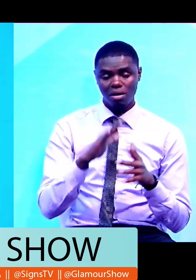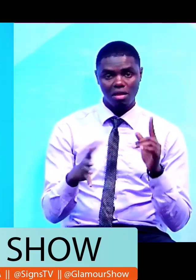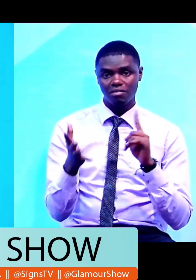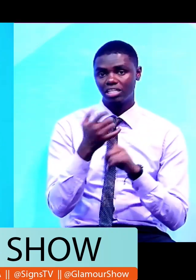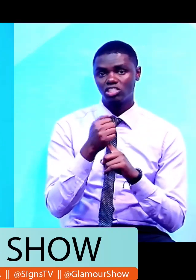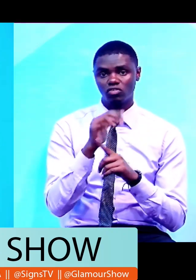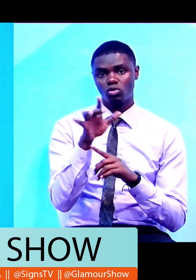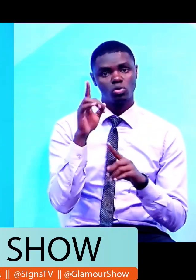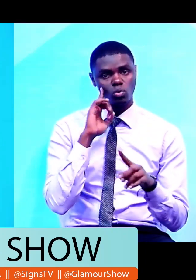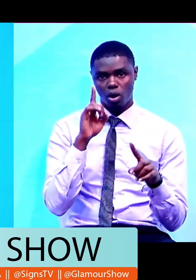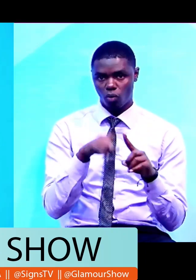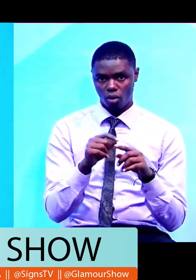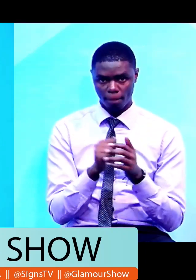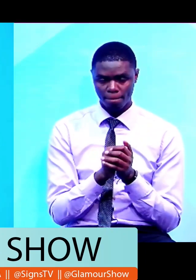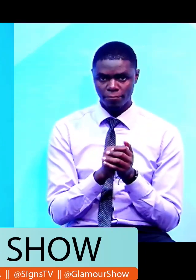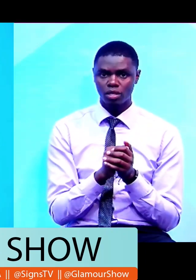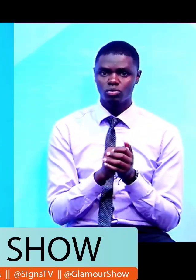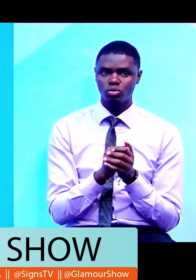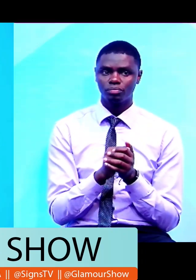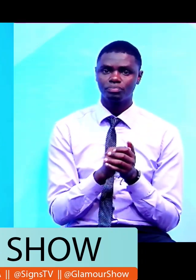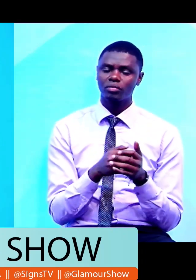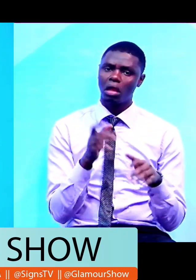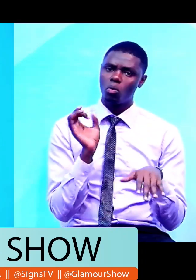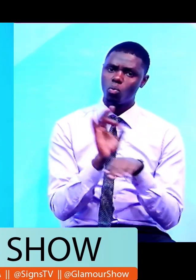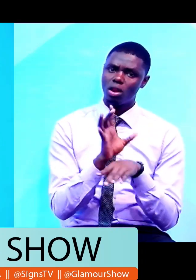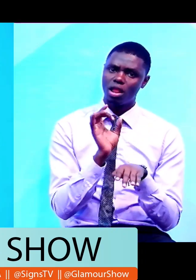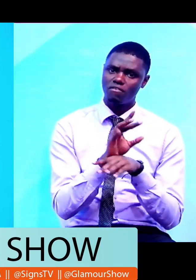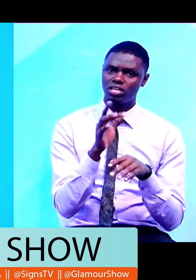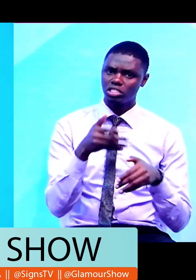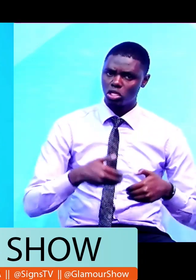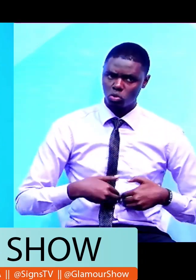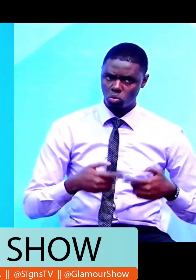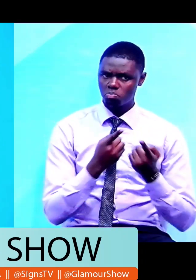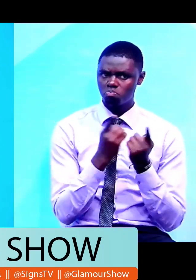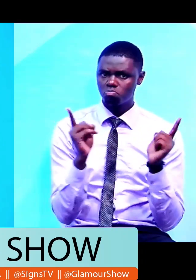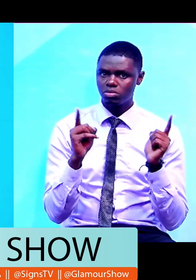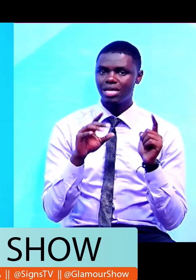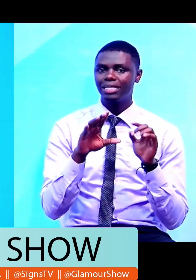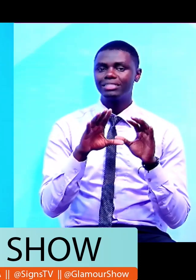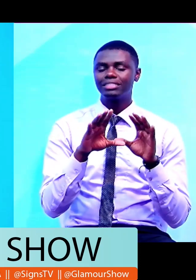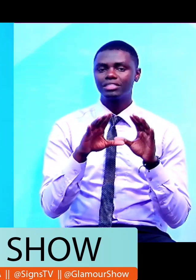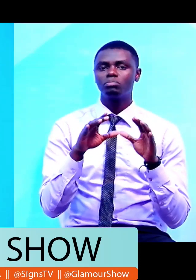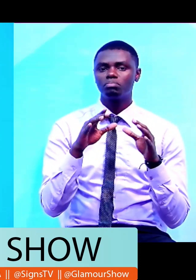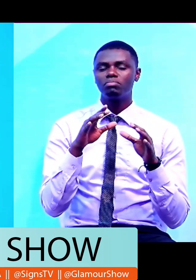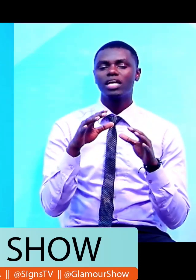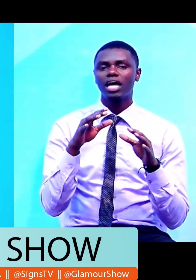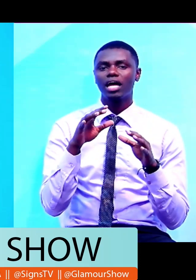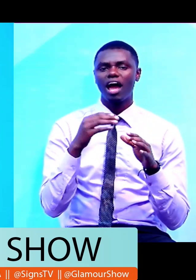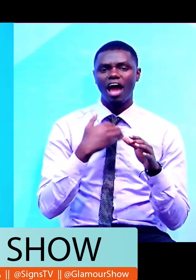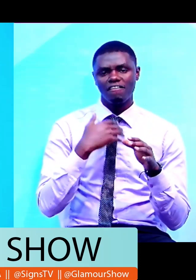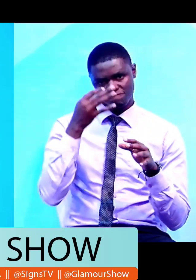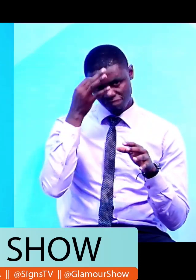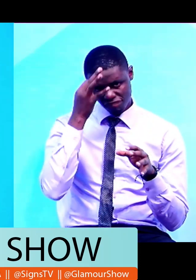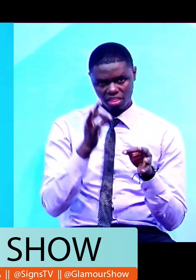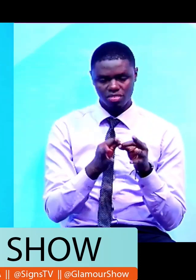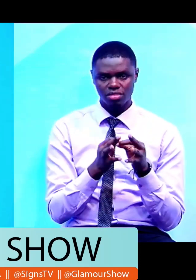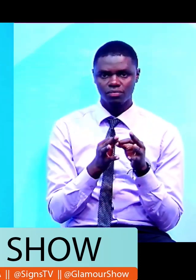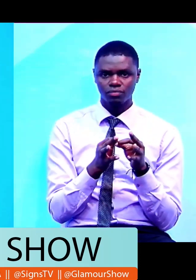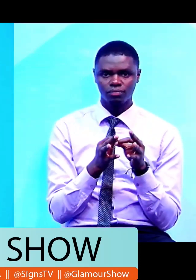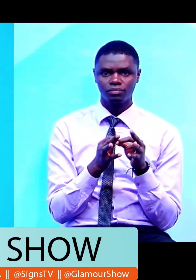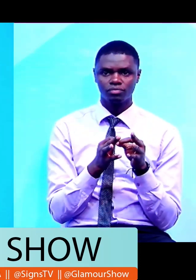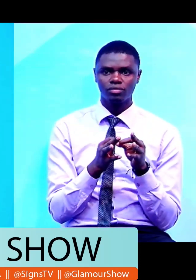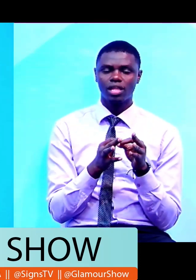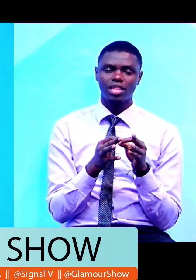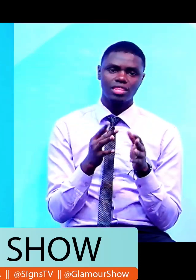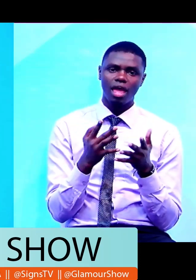you want. So I would advise them, take that leap of faith and go